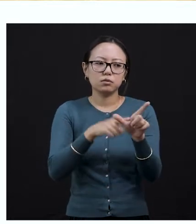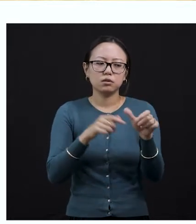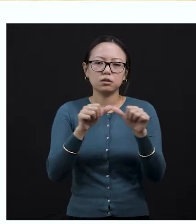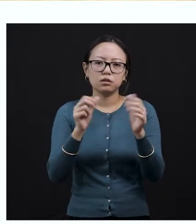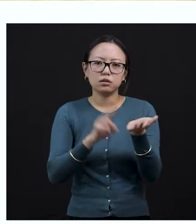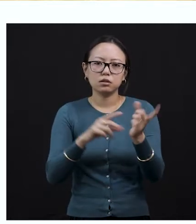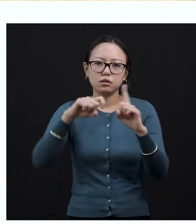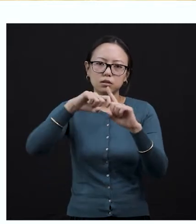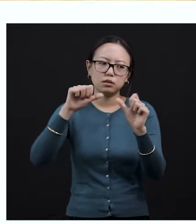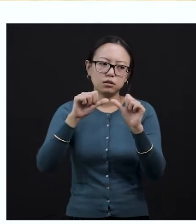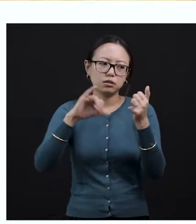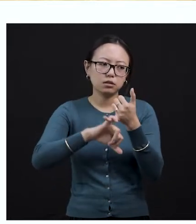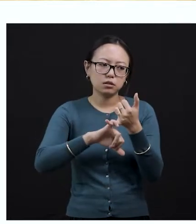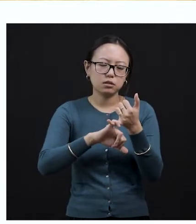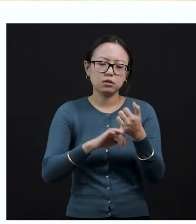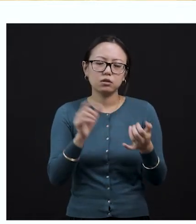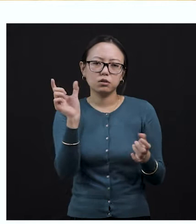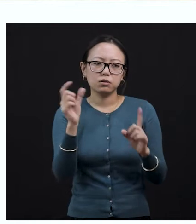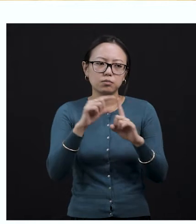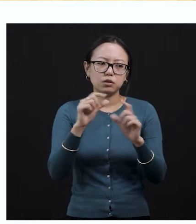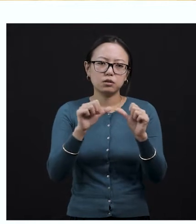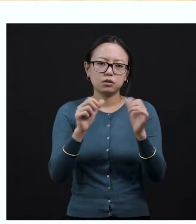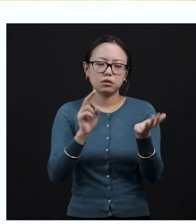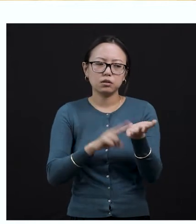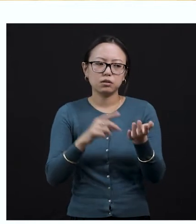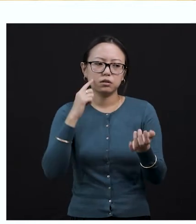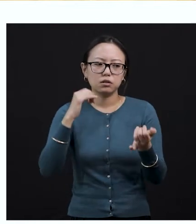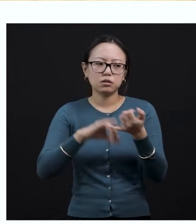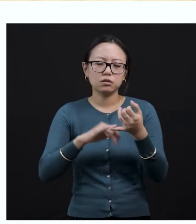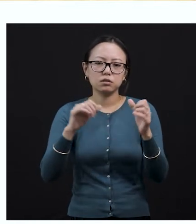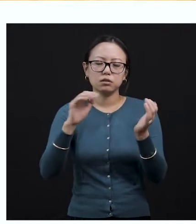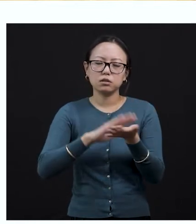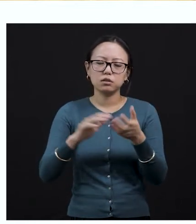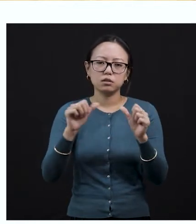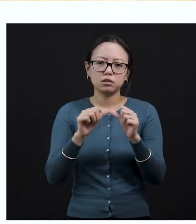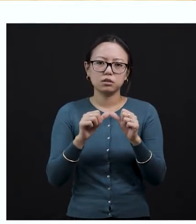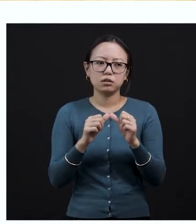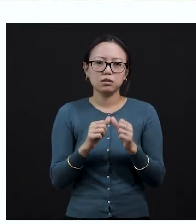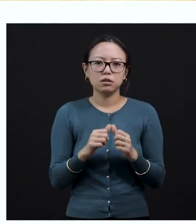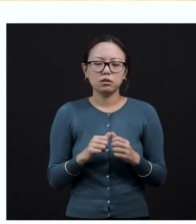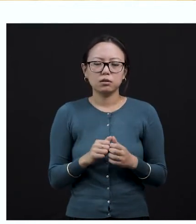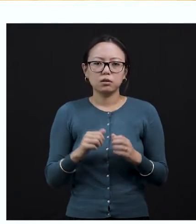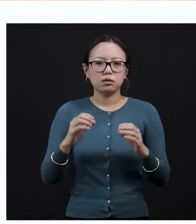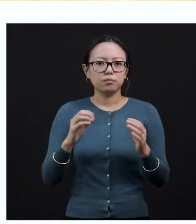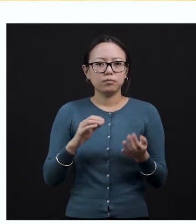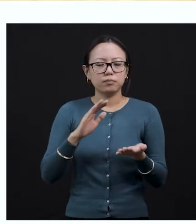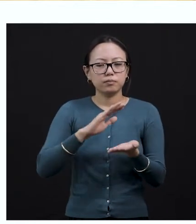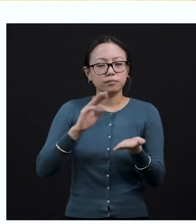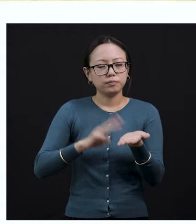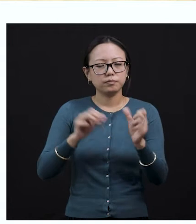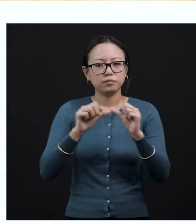okay. So from these literary sources we see that the Vedas, okay,